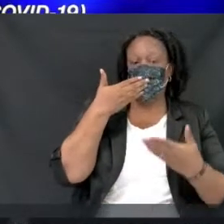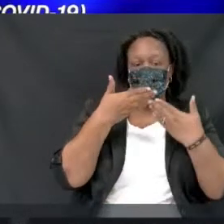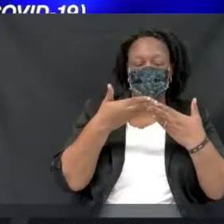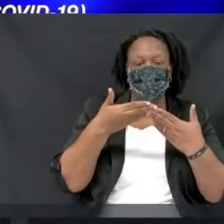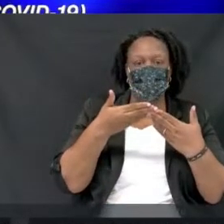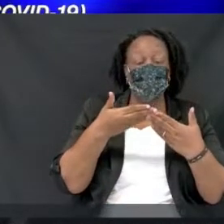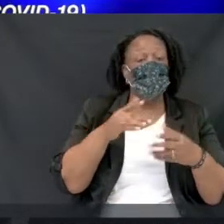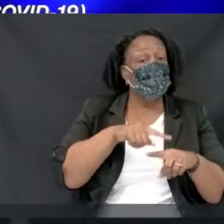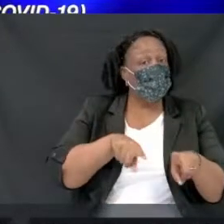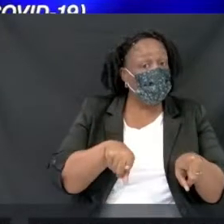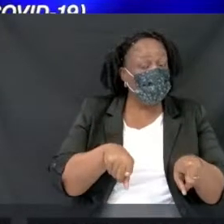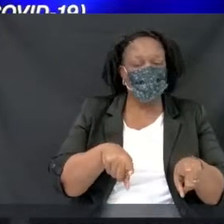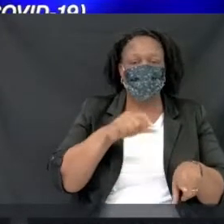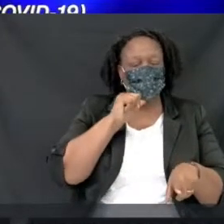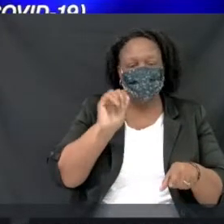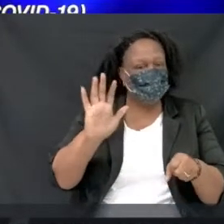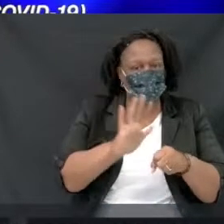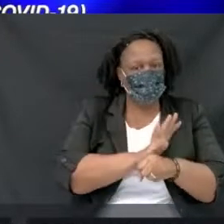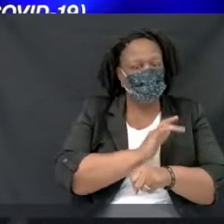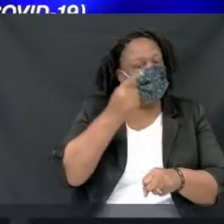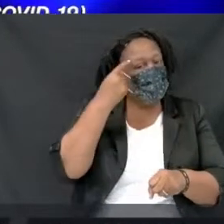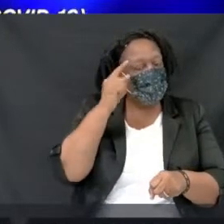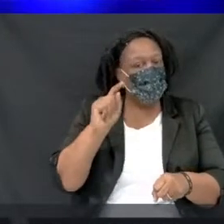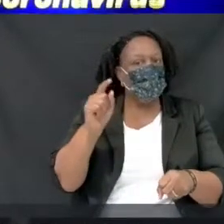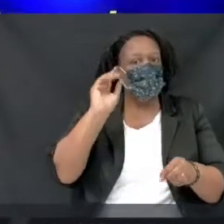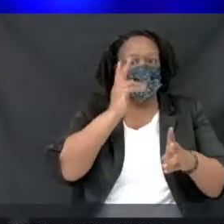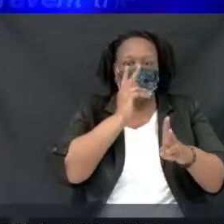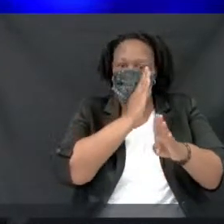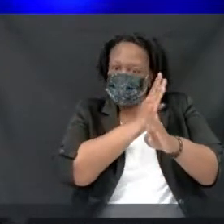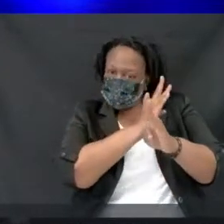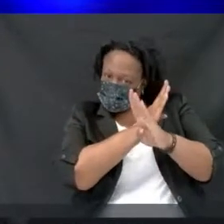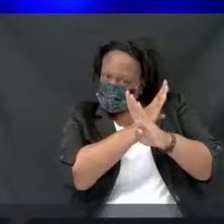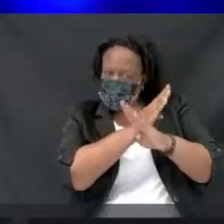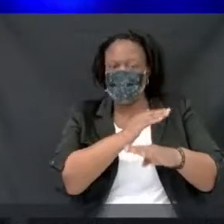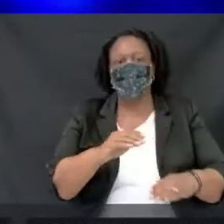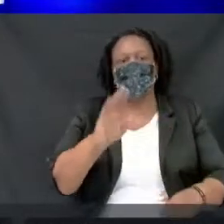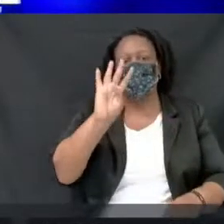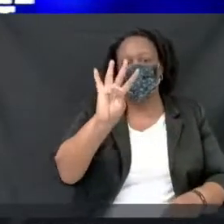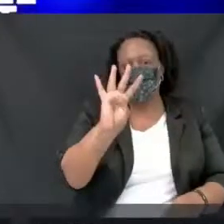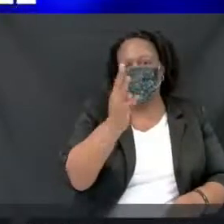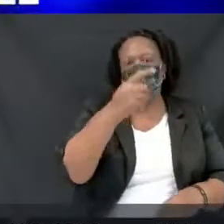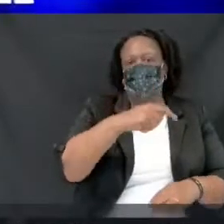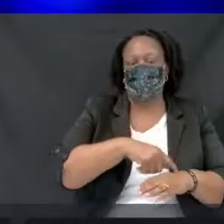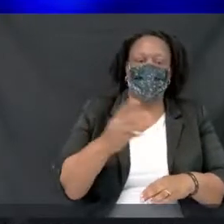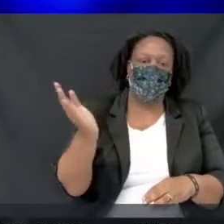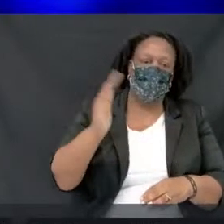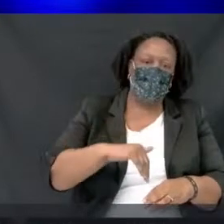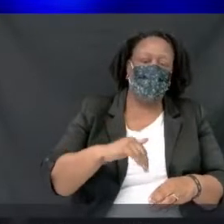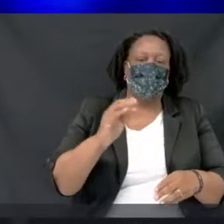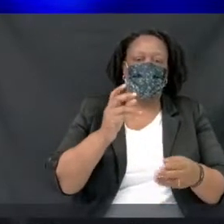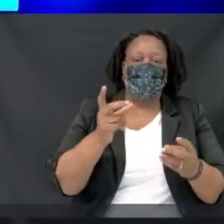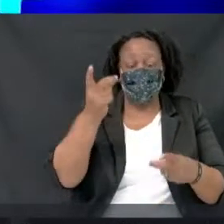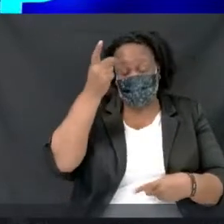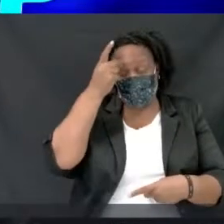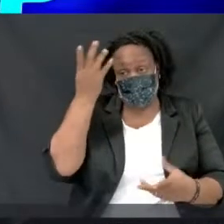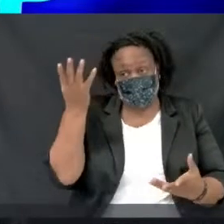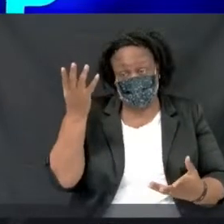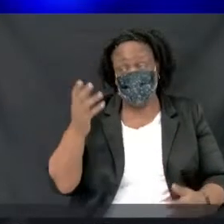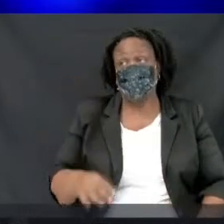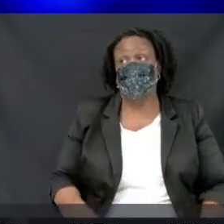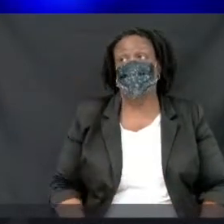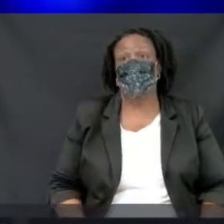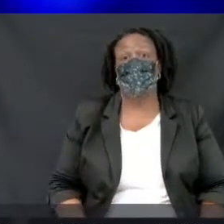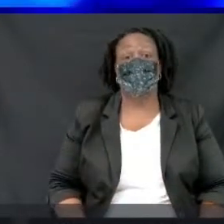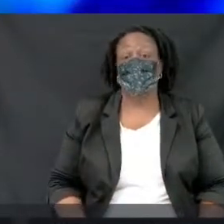enough to prevent a fourth wave, as we have seen outbreaks even in countries with high vaccination rates. We